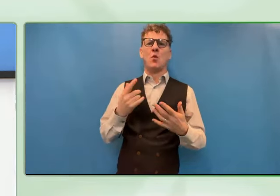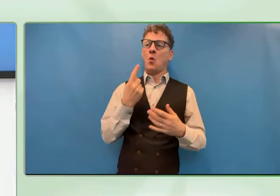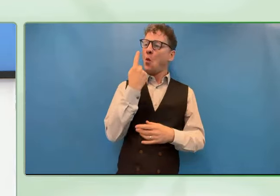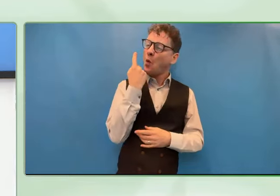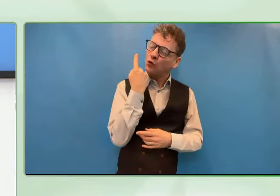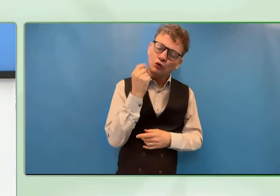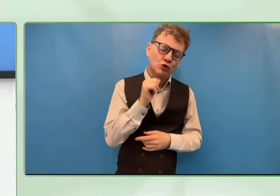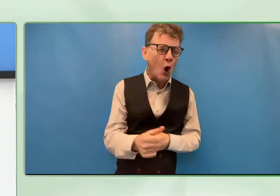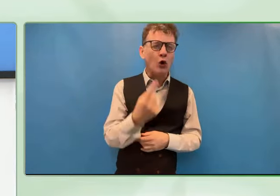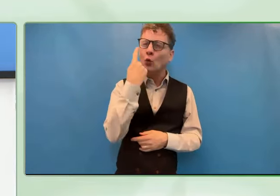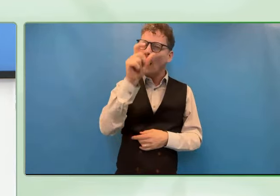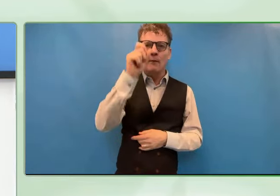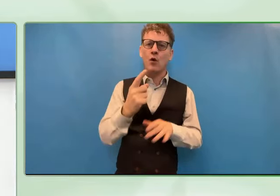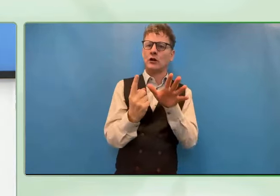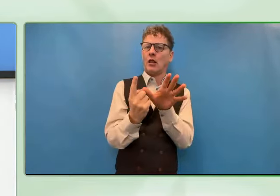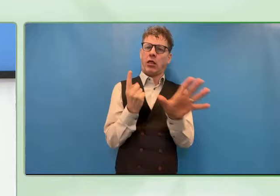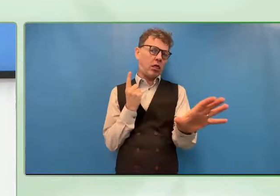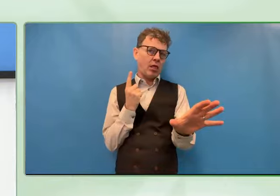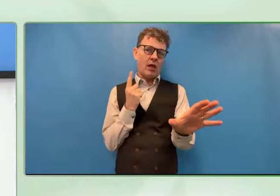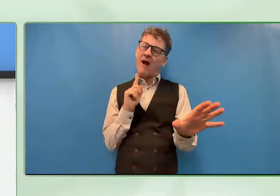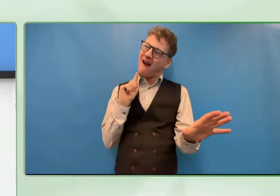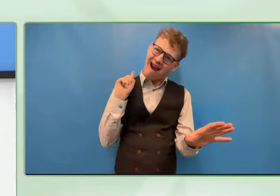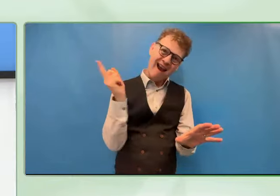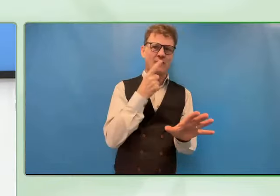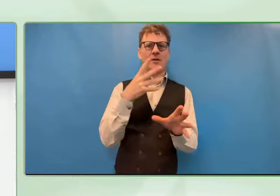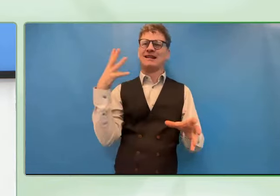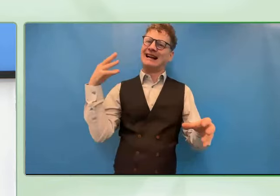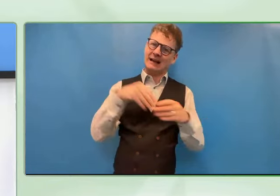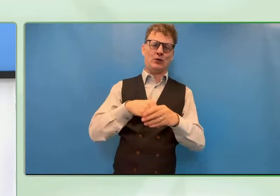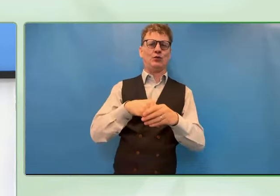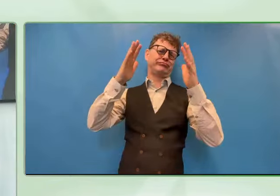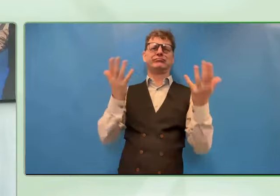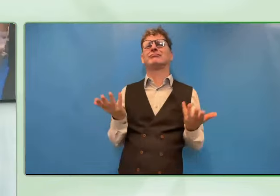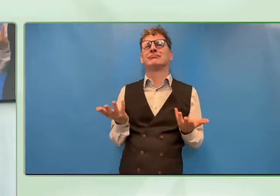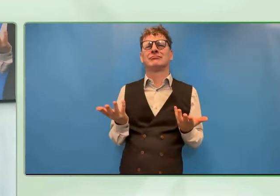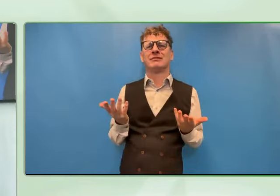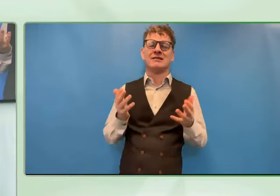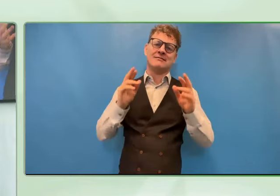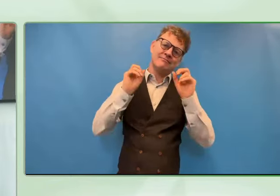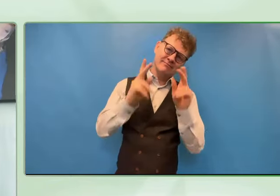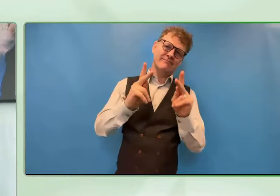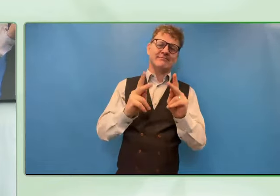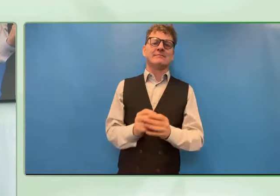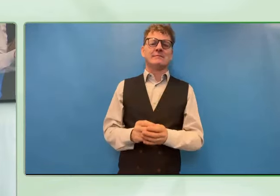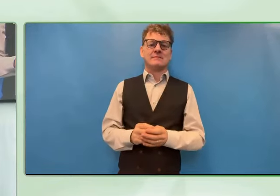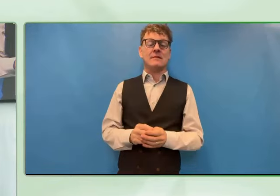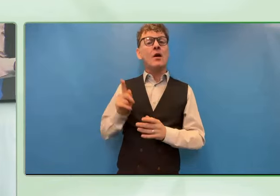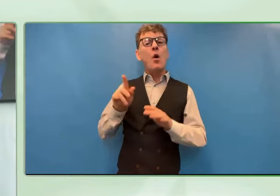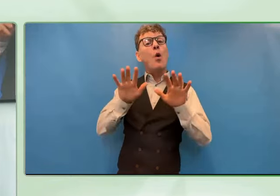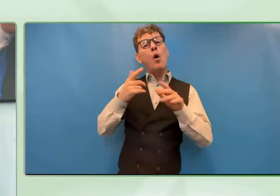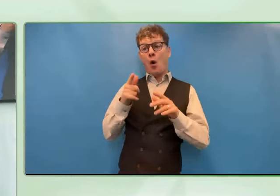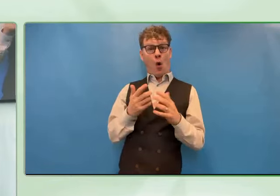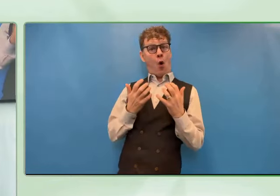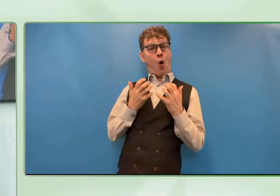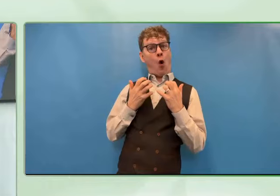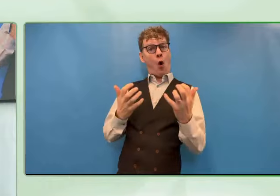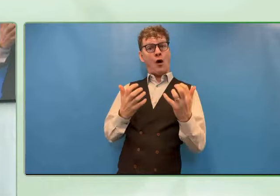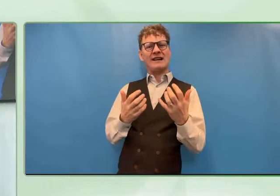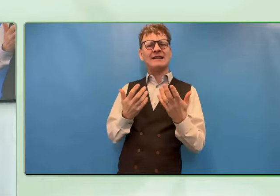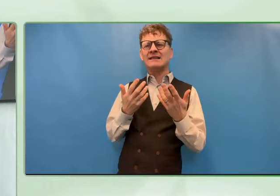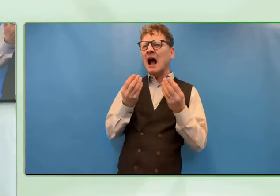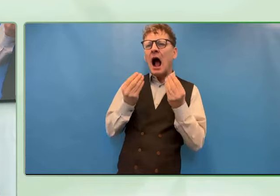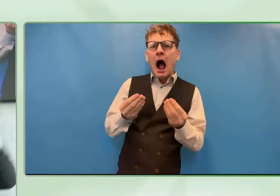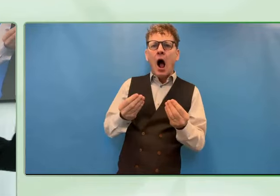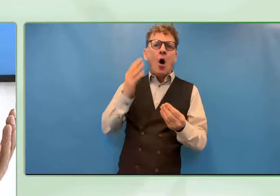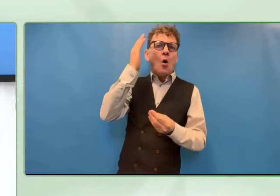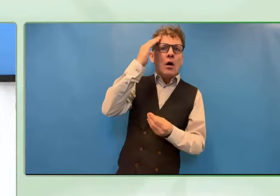everybody's included in all the activities as a human that you want to do. What can the audience do to keep up with what you're going, the journey you're going